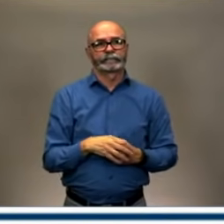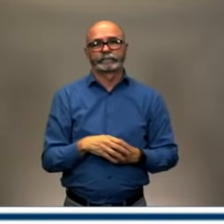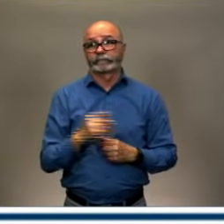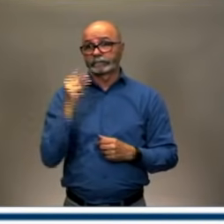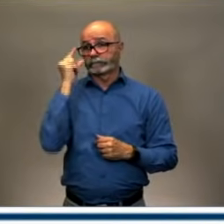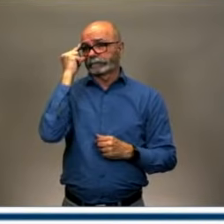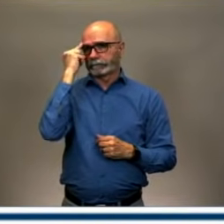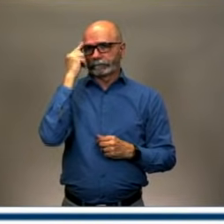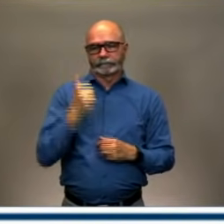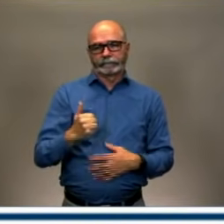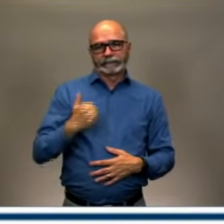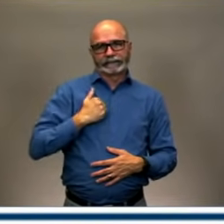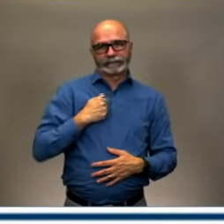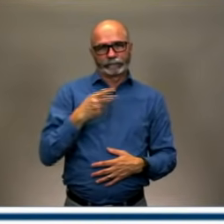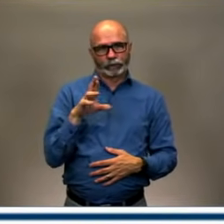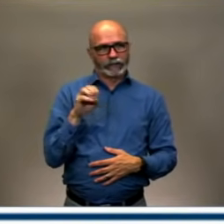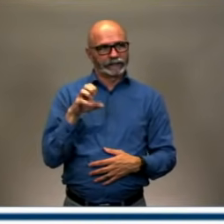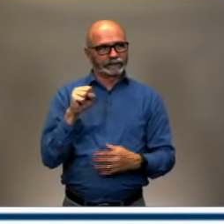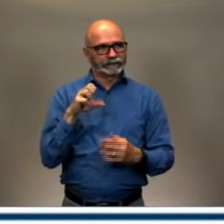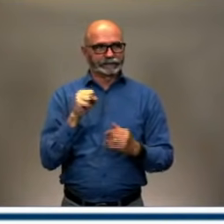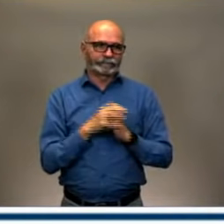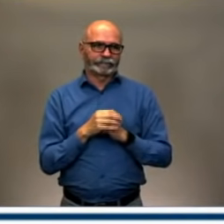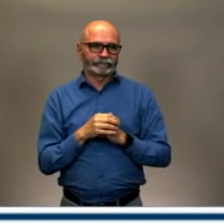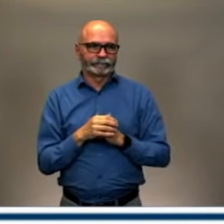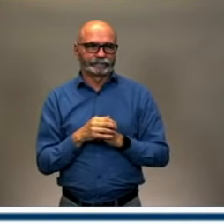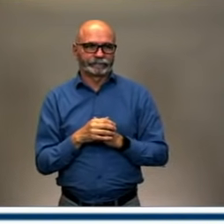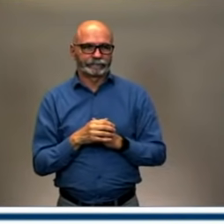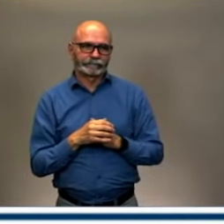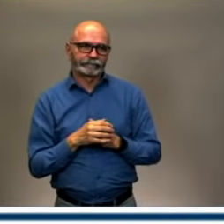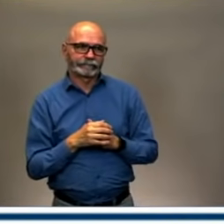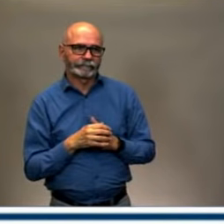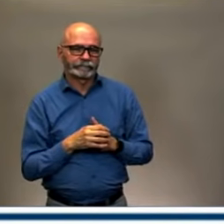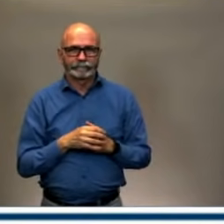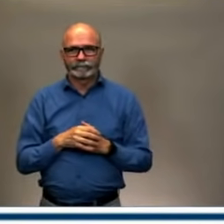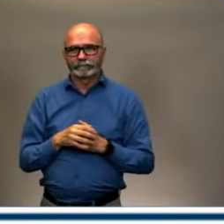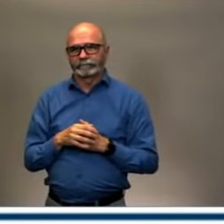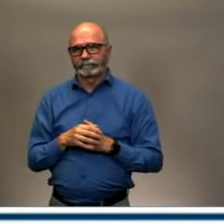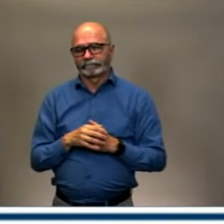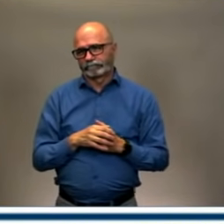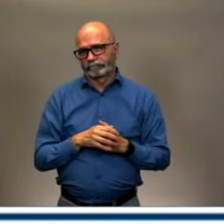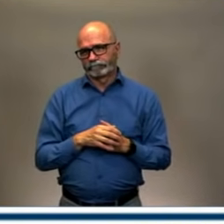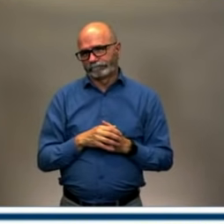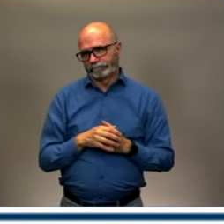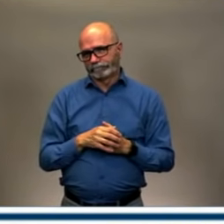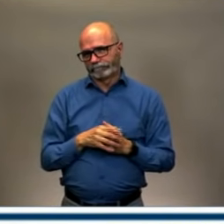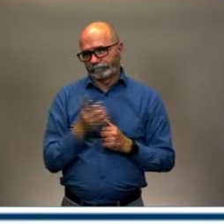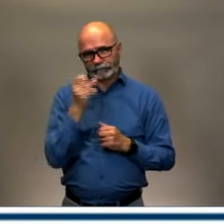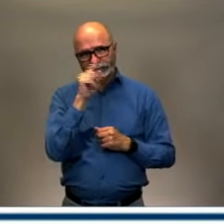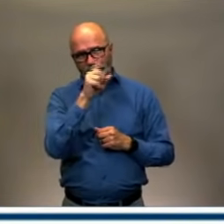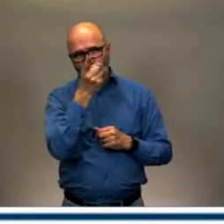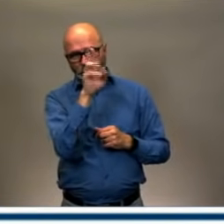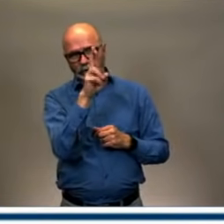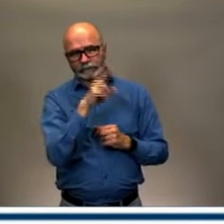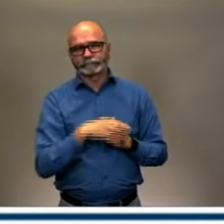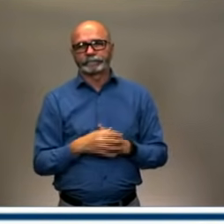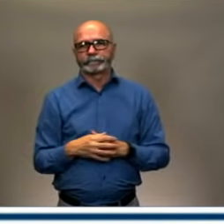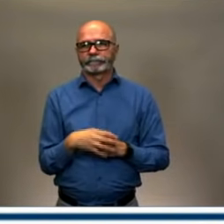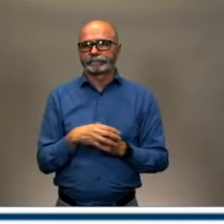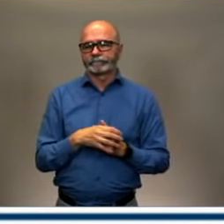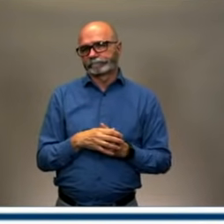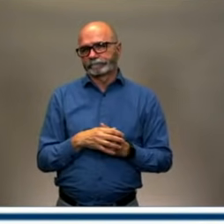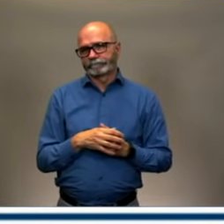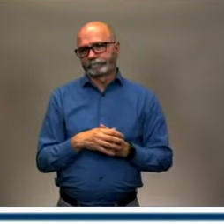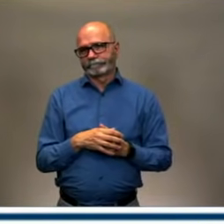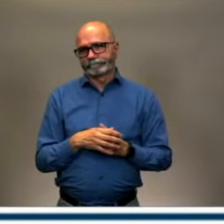Canadian Press. Hi, yeah, I think this question is probably best directed to Dr. Strang, but I kind of wanted to ask a little bit